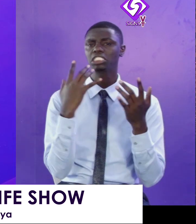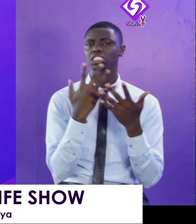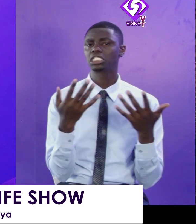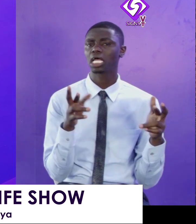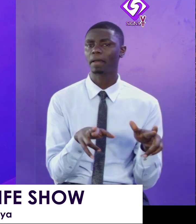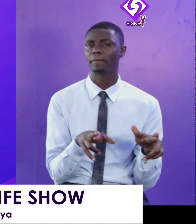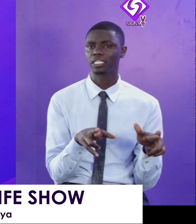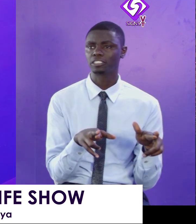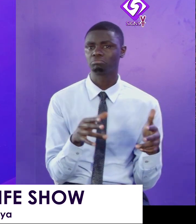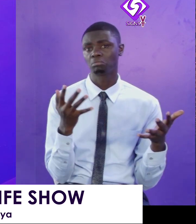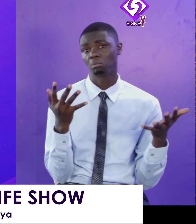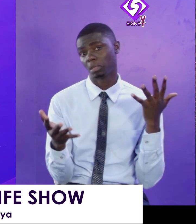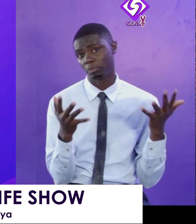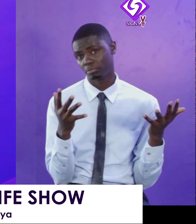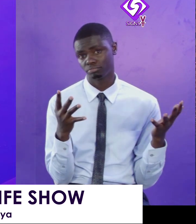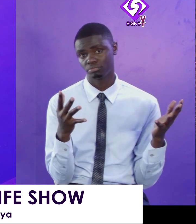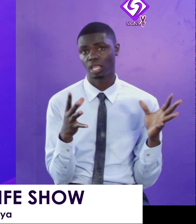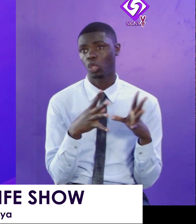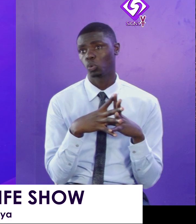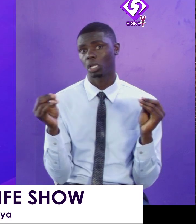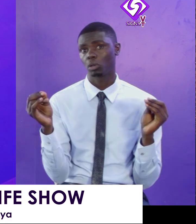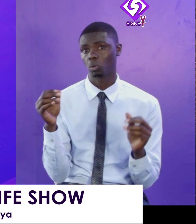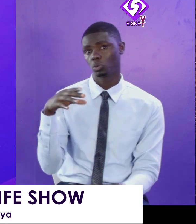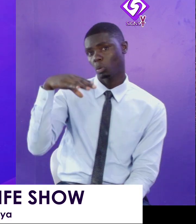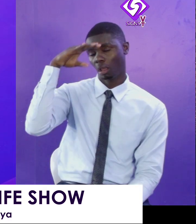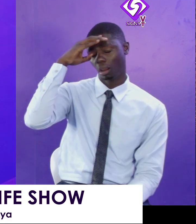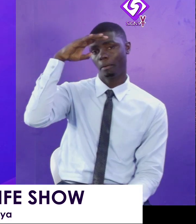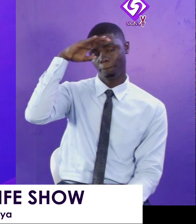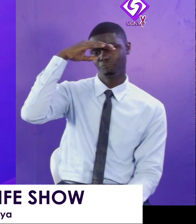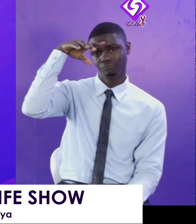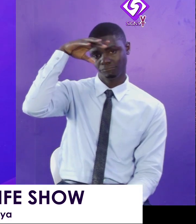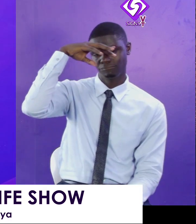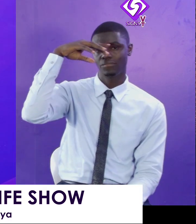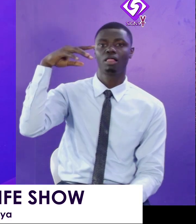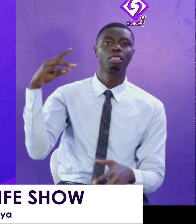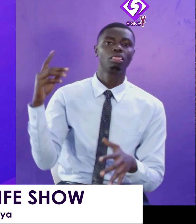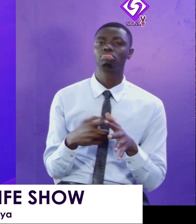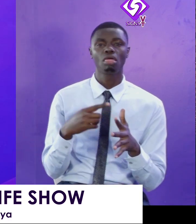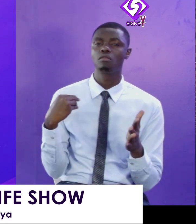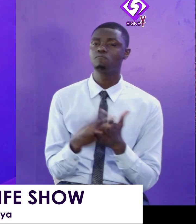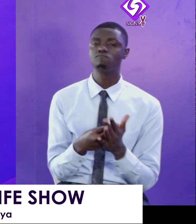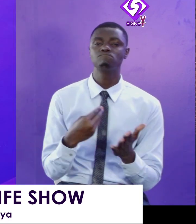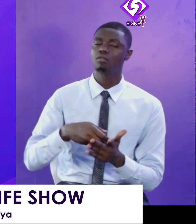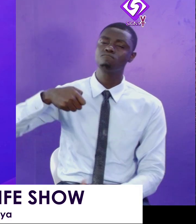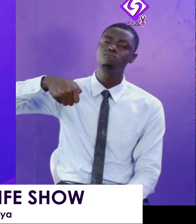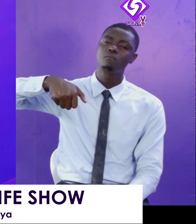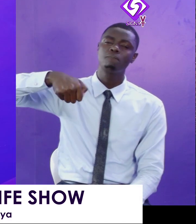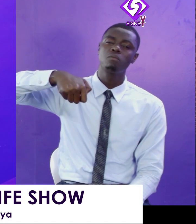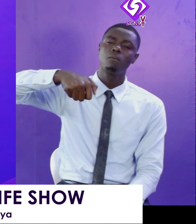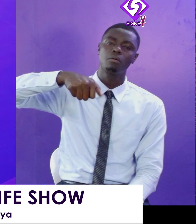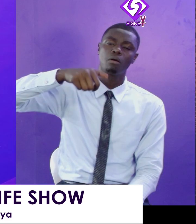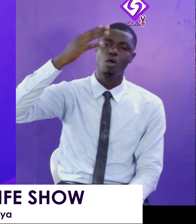You may go to that club and you gobble a lot of money because that is your